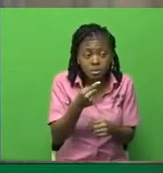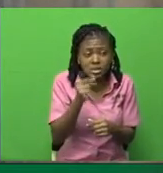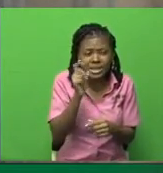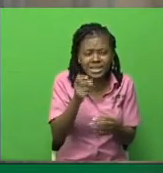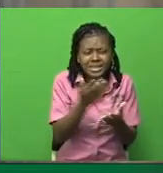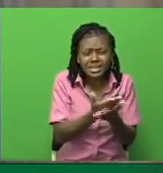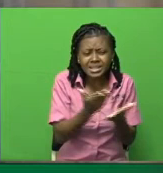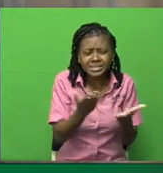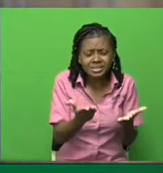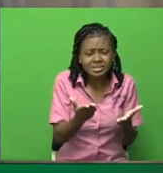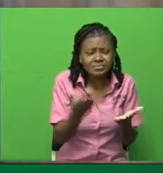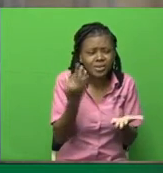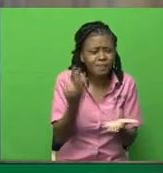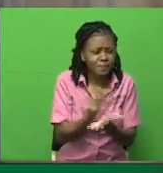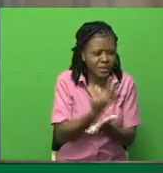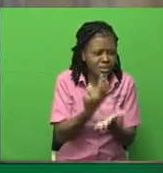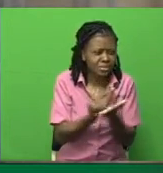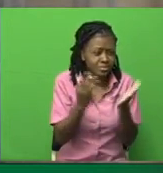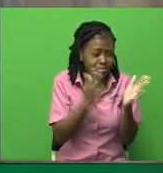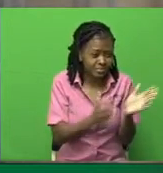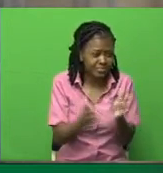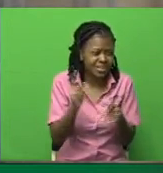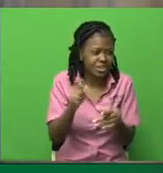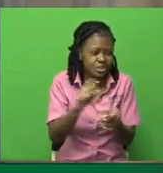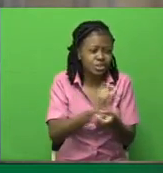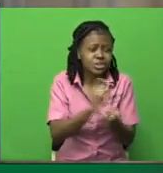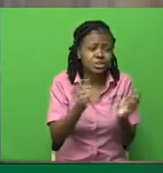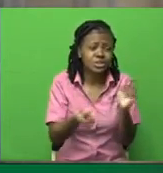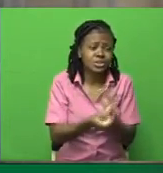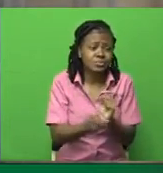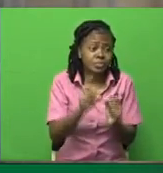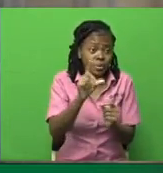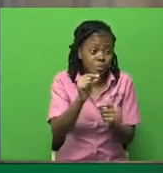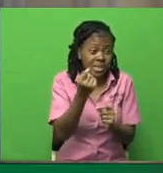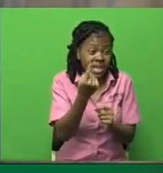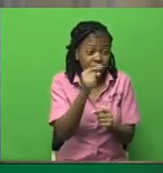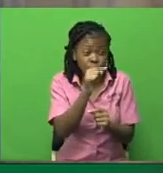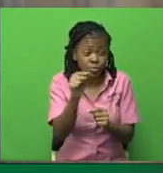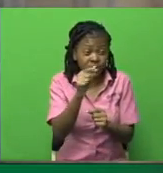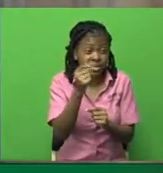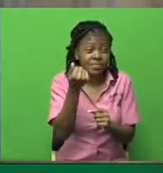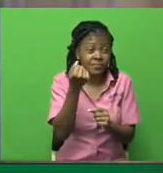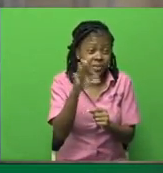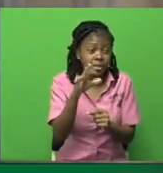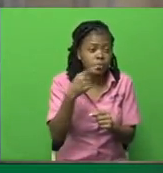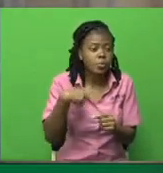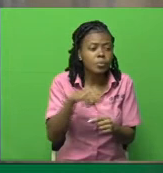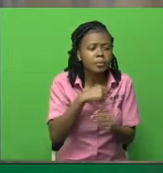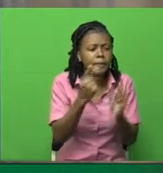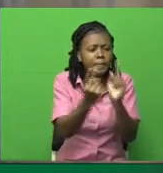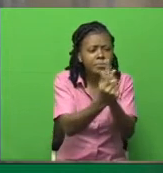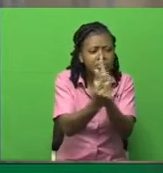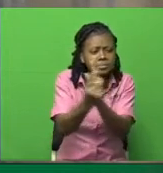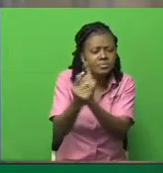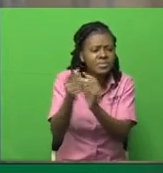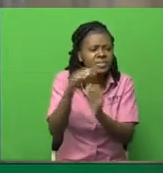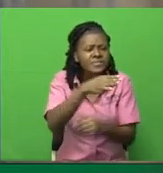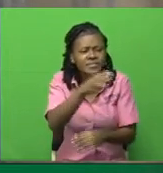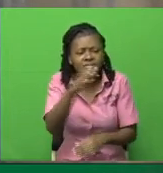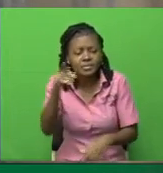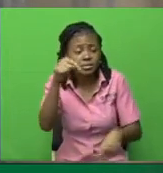the fiscal regime from 2011 to 2015 we met with a lot of the all companies when we formed a